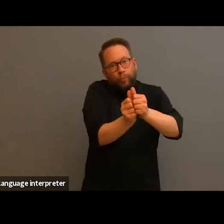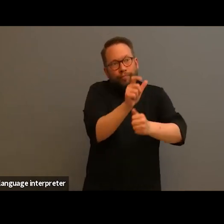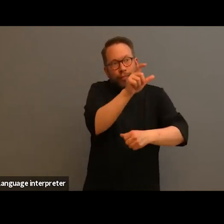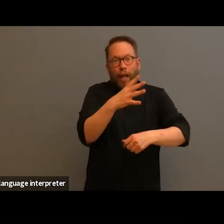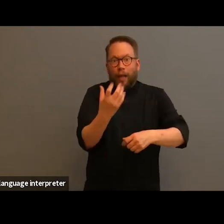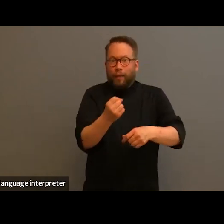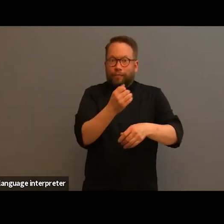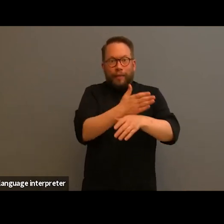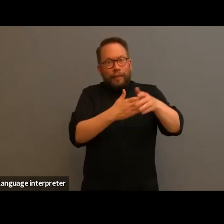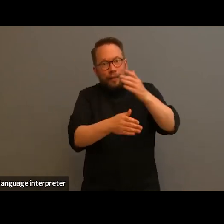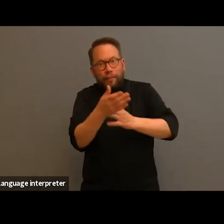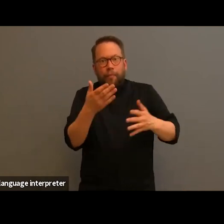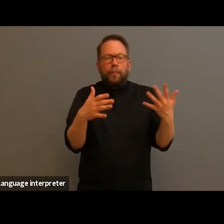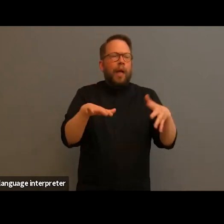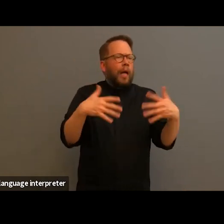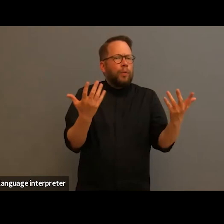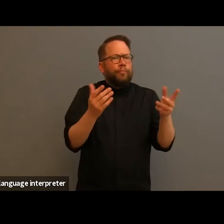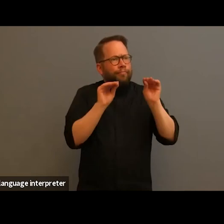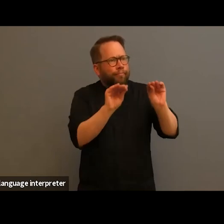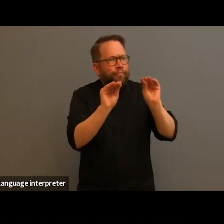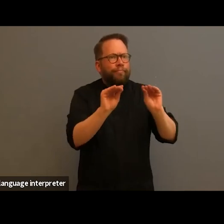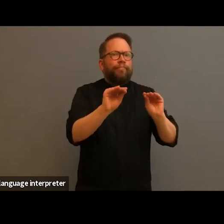employers better can include workers with disability.